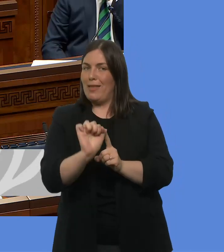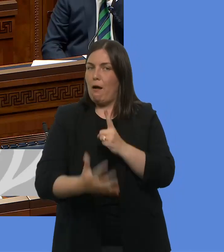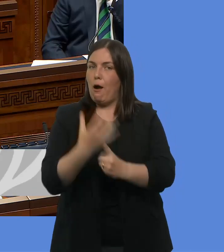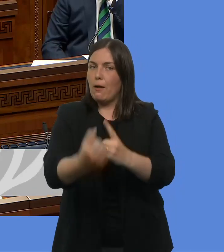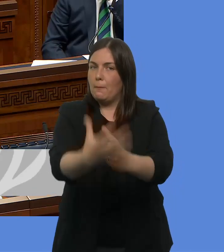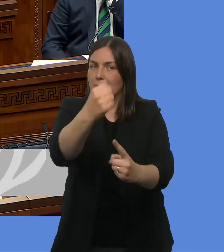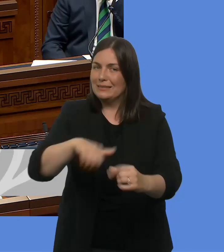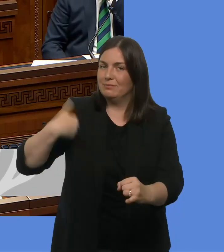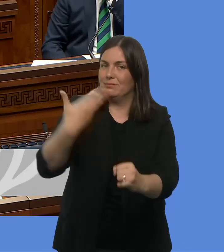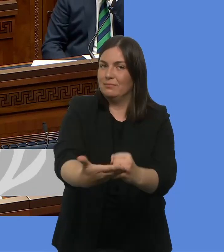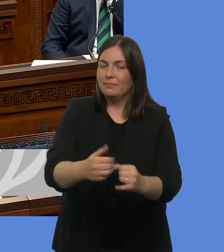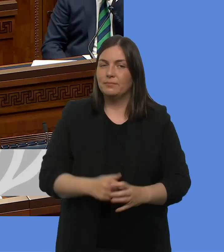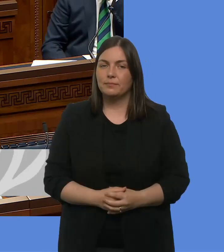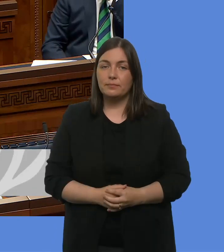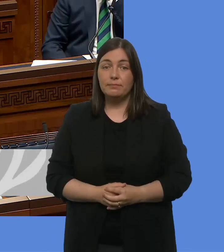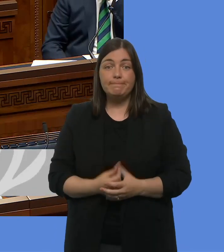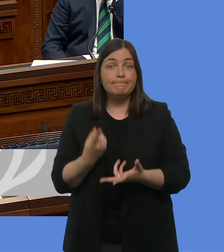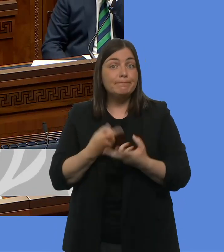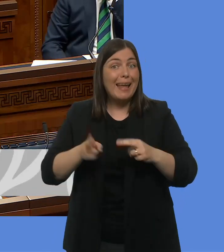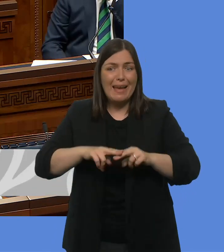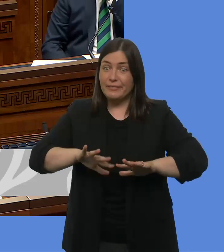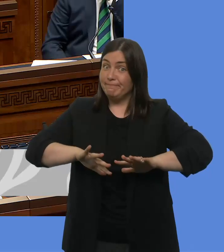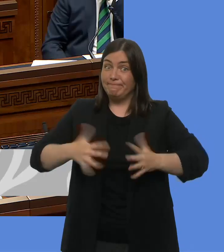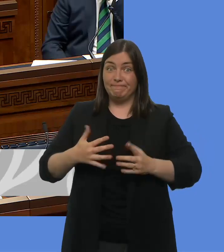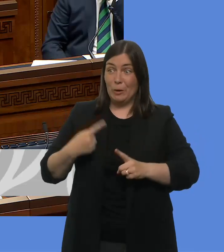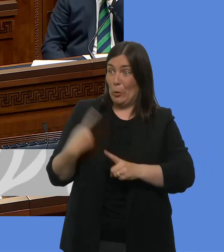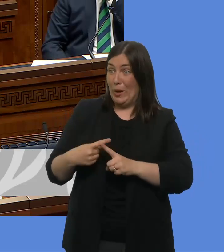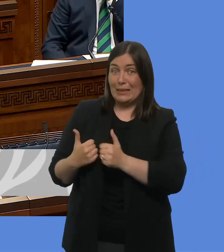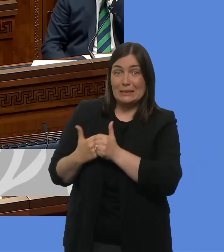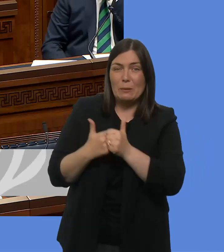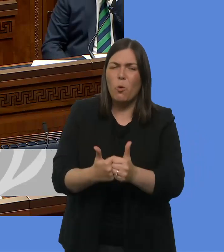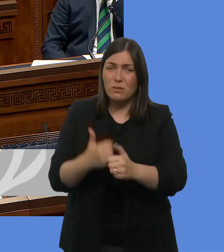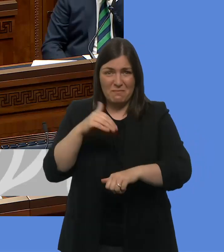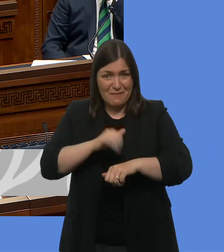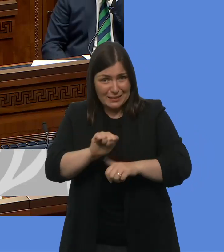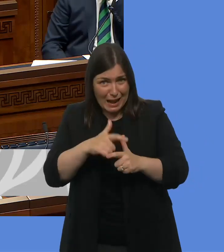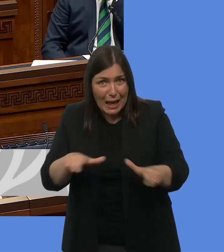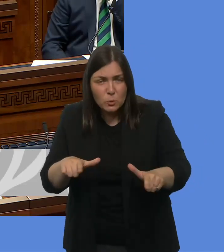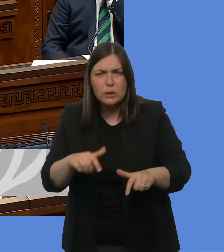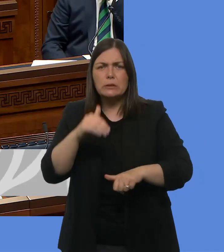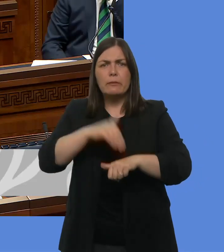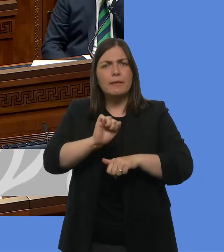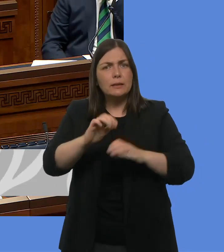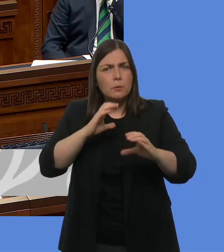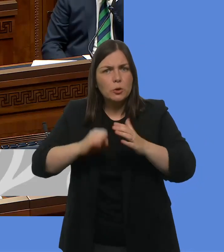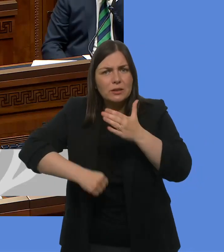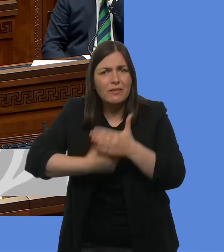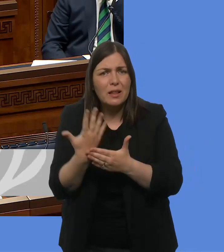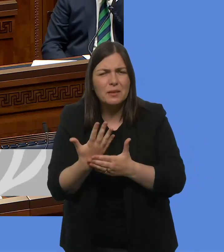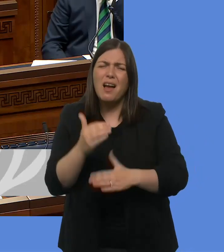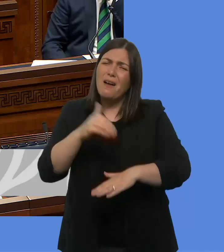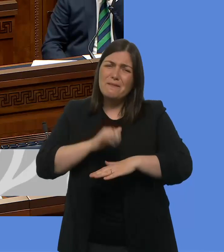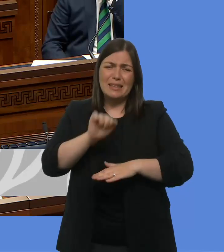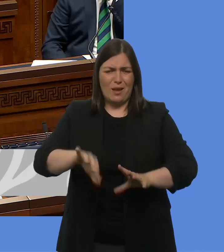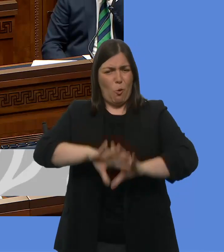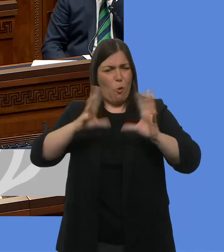Mr Deputy Speaker, the absence of timely intervention not only affects a child's language and communication development, but also their overall well-being and